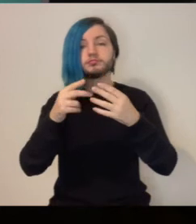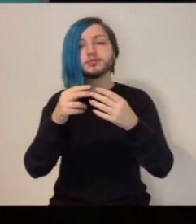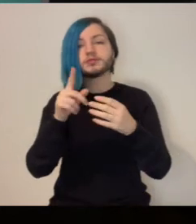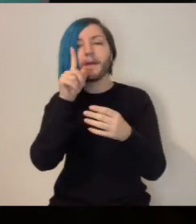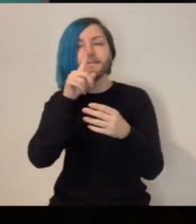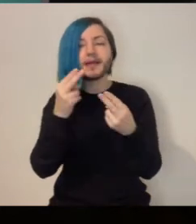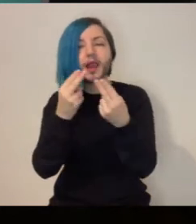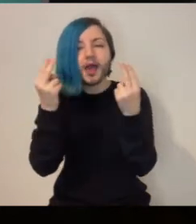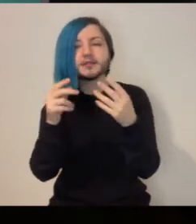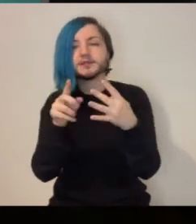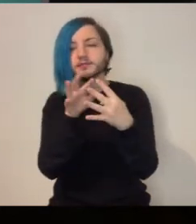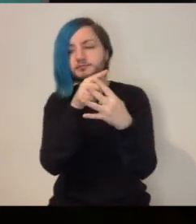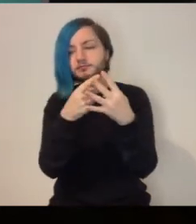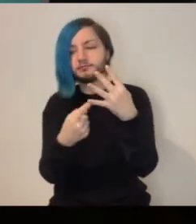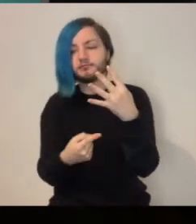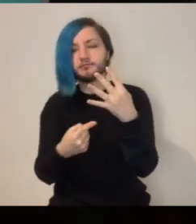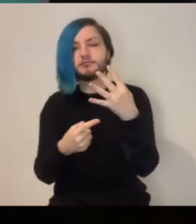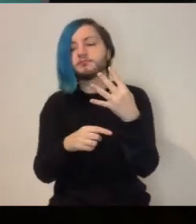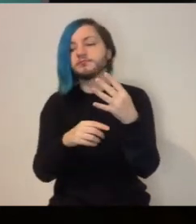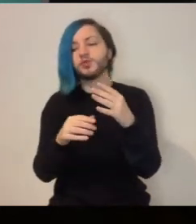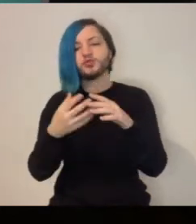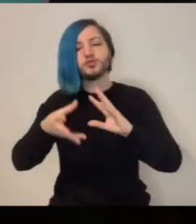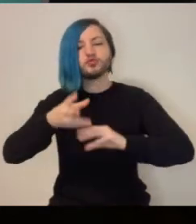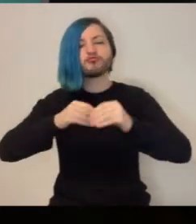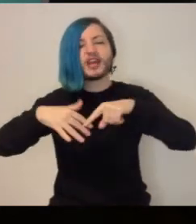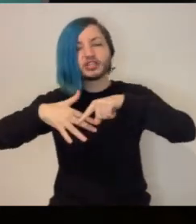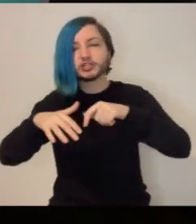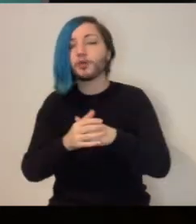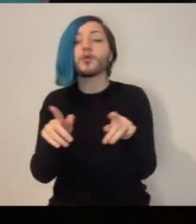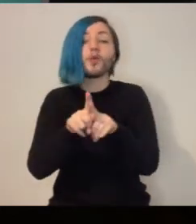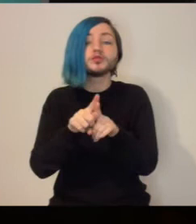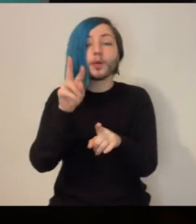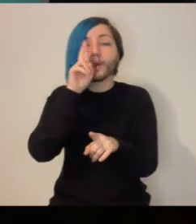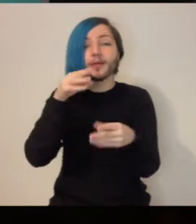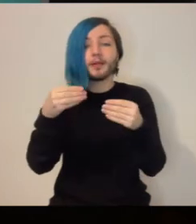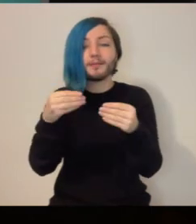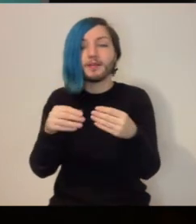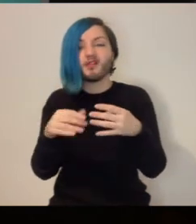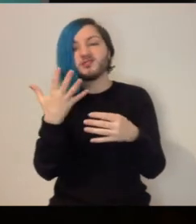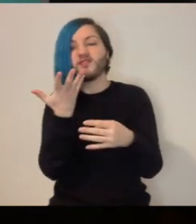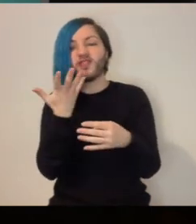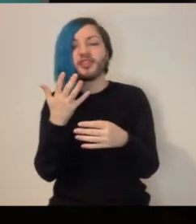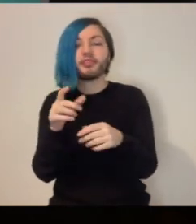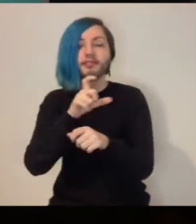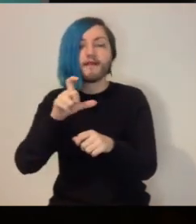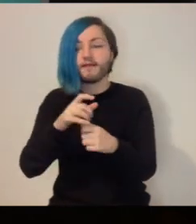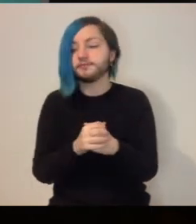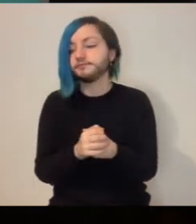pale pink. So if we put sort of shadow colour in there. And then you've also got the nice purple of the paper to work with, so that's your 5th